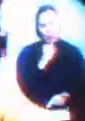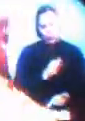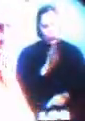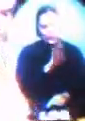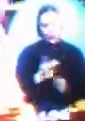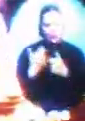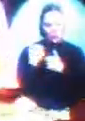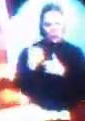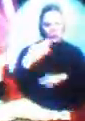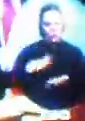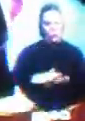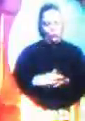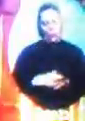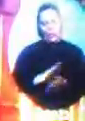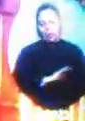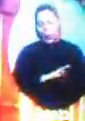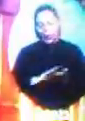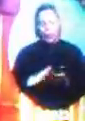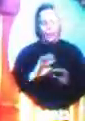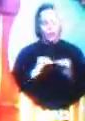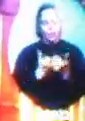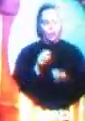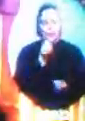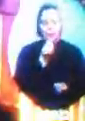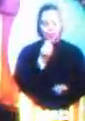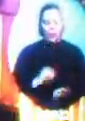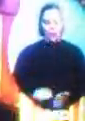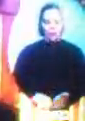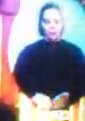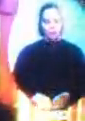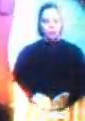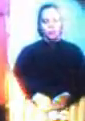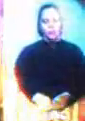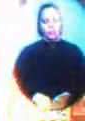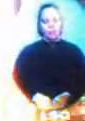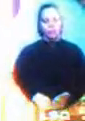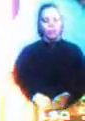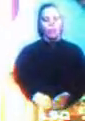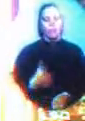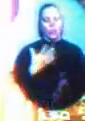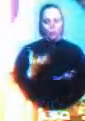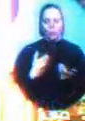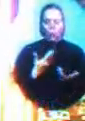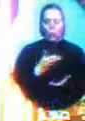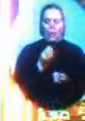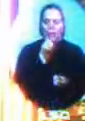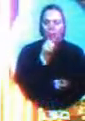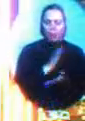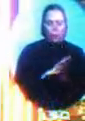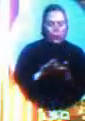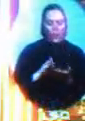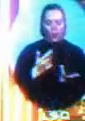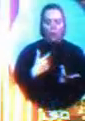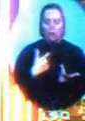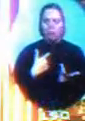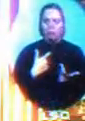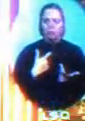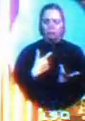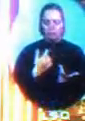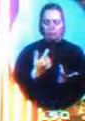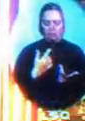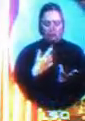The Honourable Parliamentary Secretary. Mr. Speaker, we take food safety very seriously. As I already explained, we conducted a